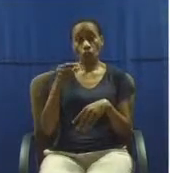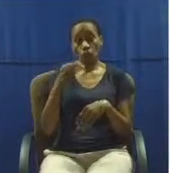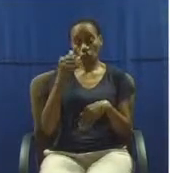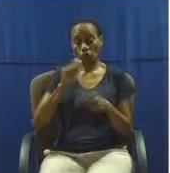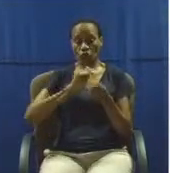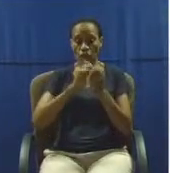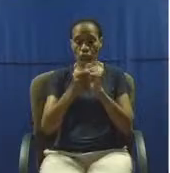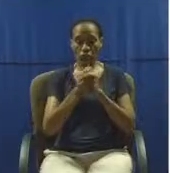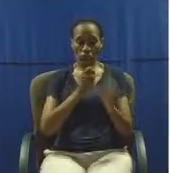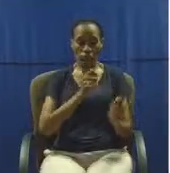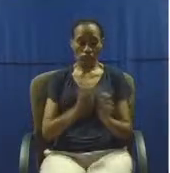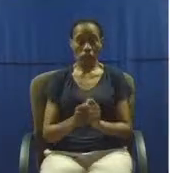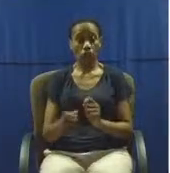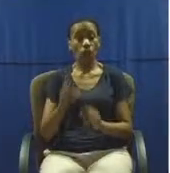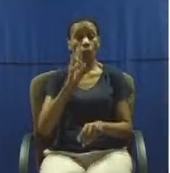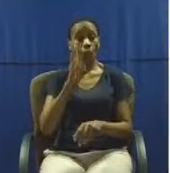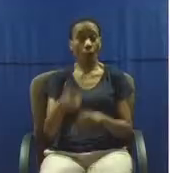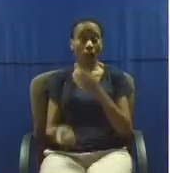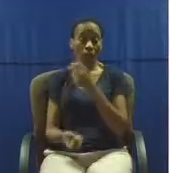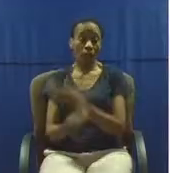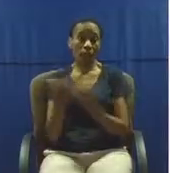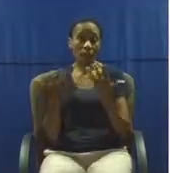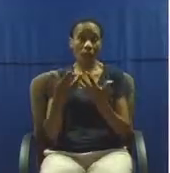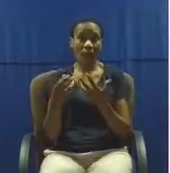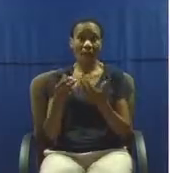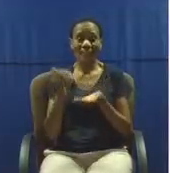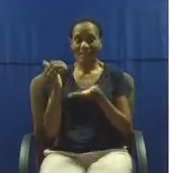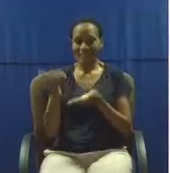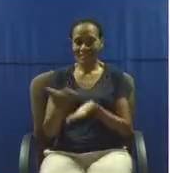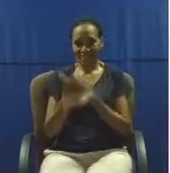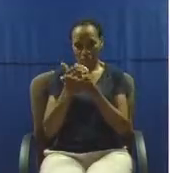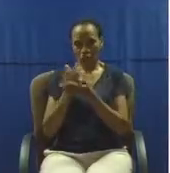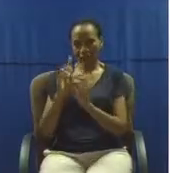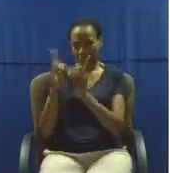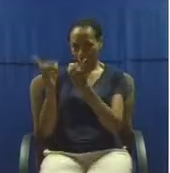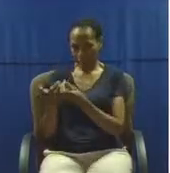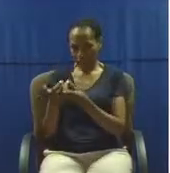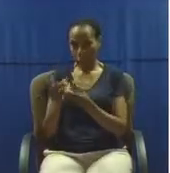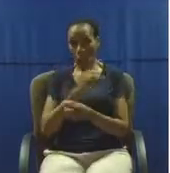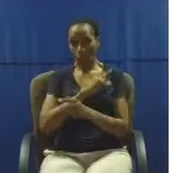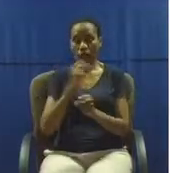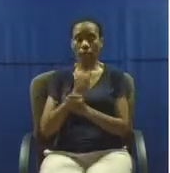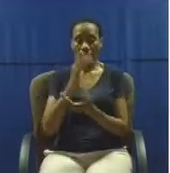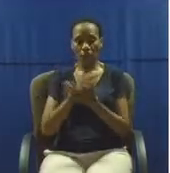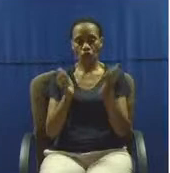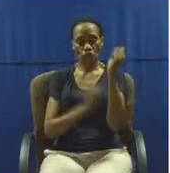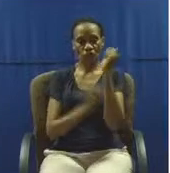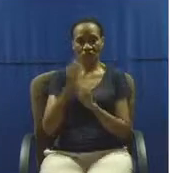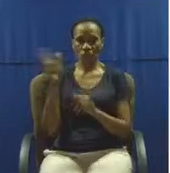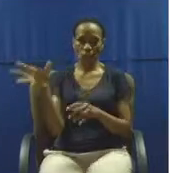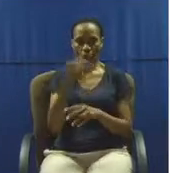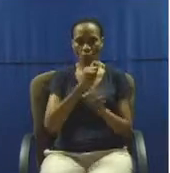in the security agencies to strengthen our security structures. Congratulations, you have done exactly